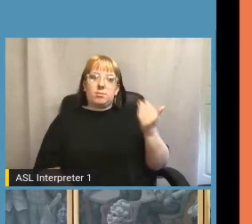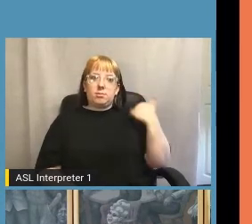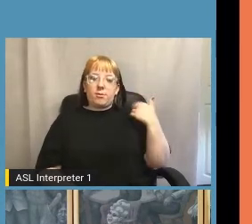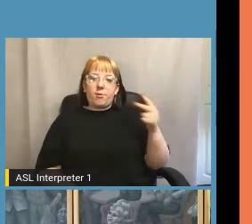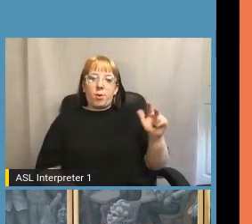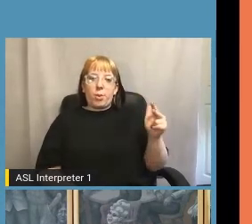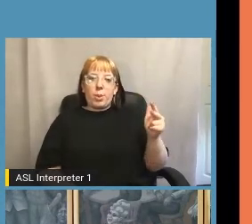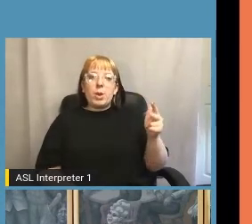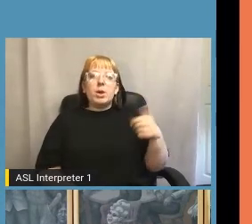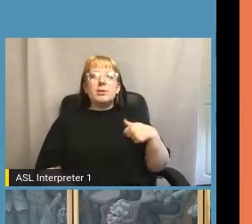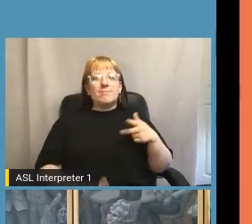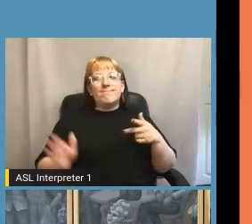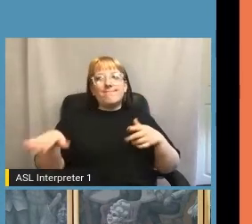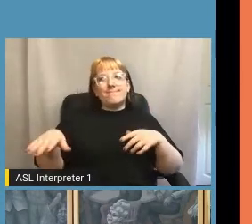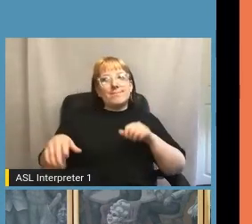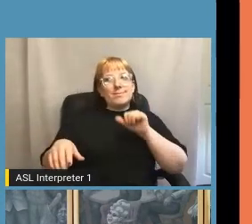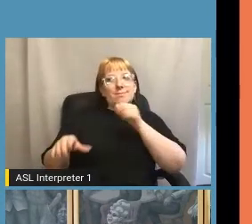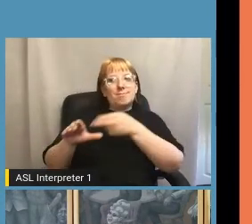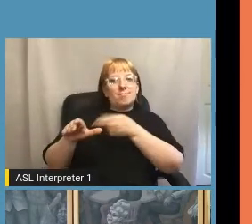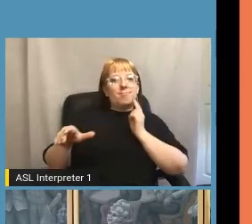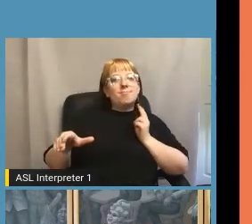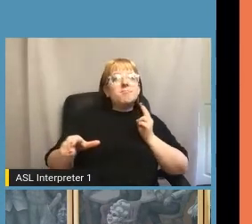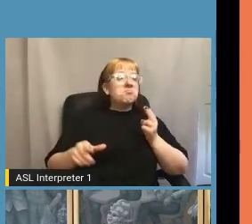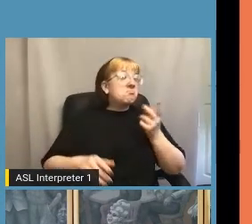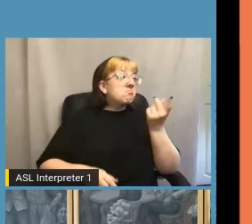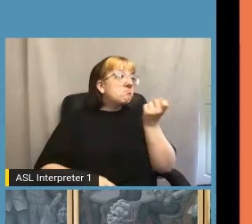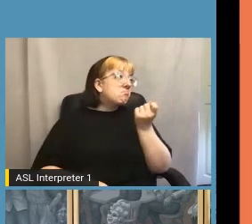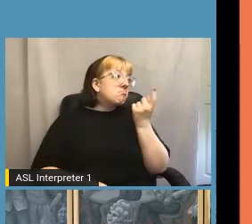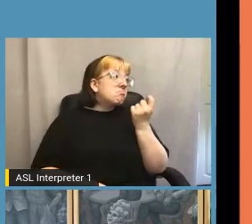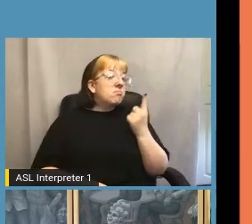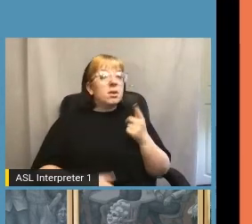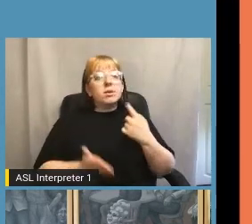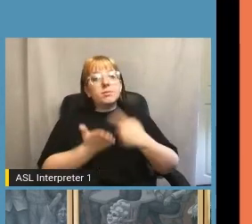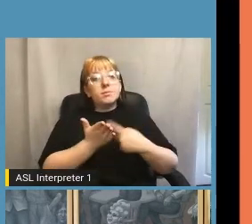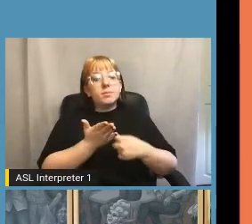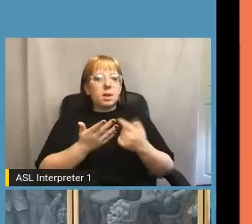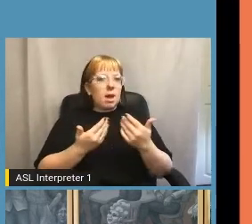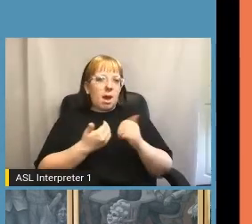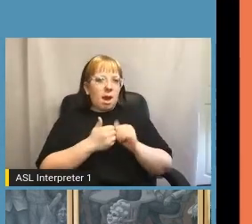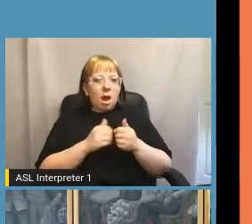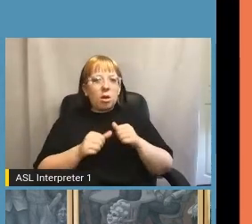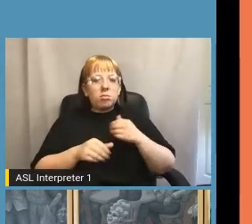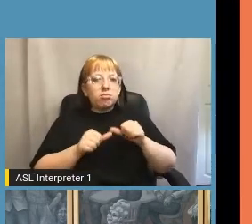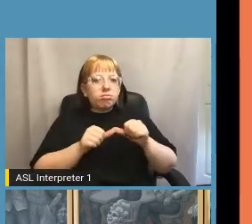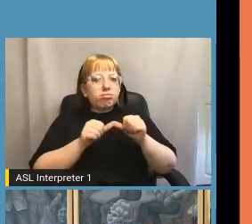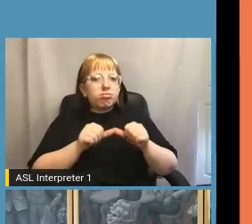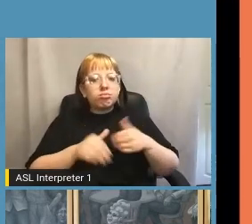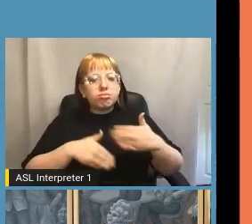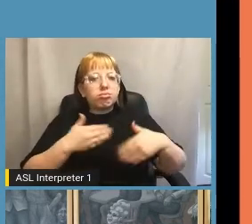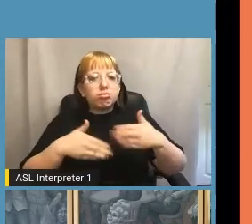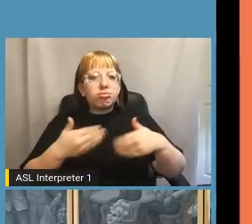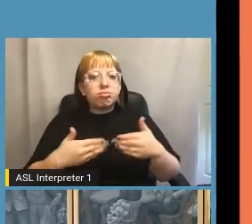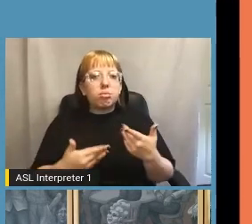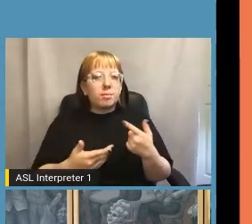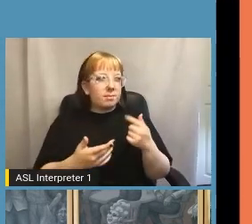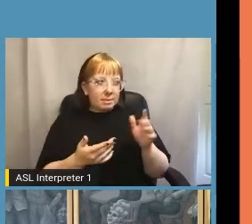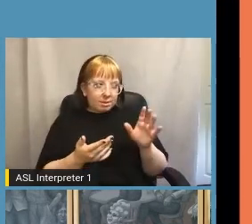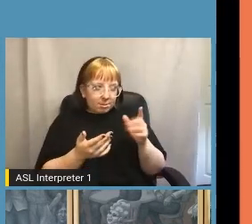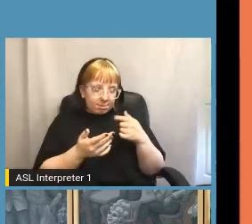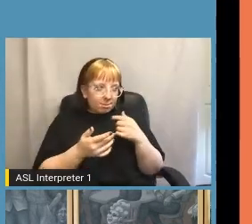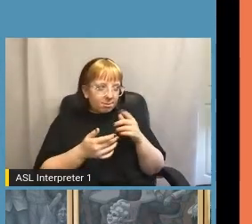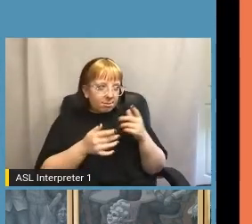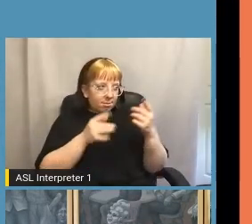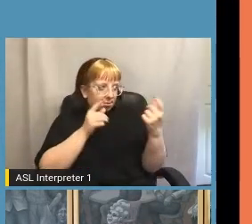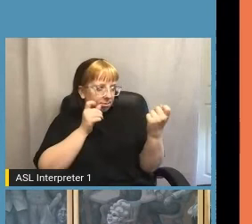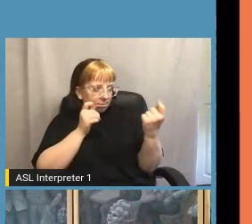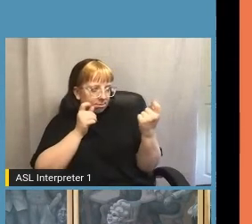and that we had a discussion about ways to move forward, which leads into keep talking to make sure you're roughly on the same page. Ryan and I